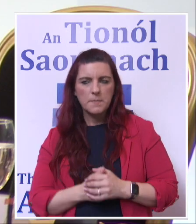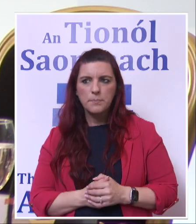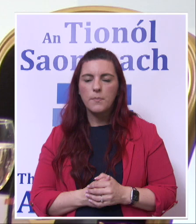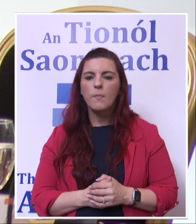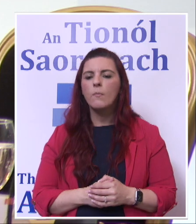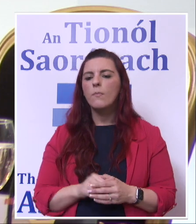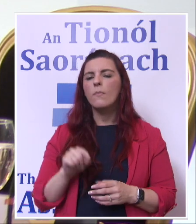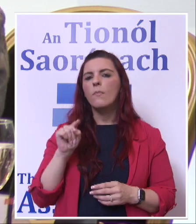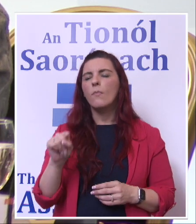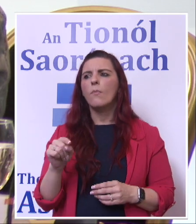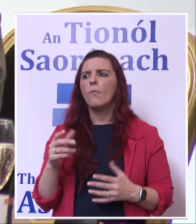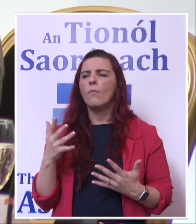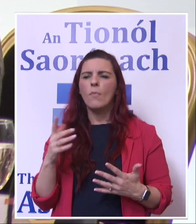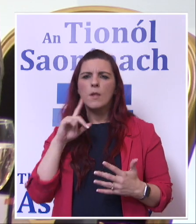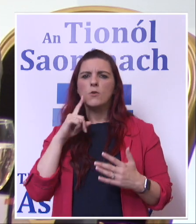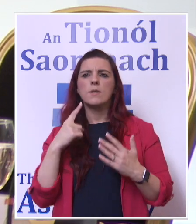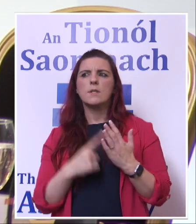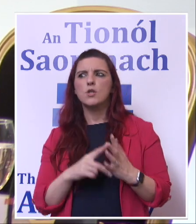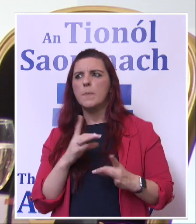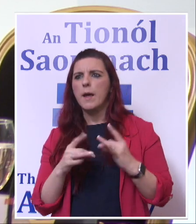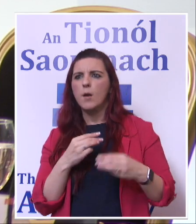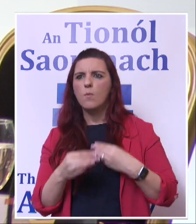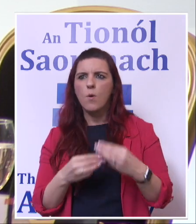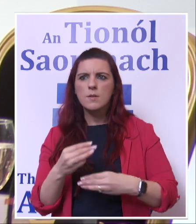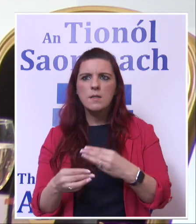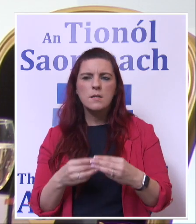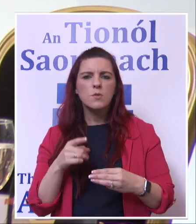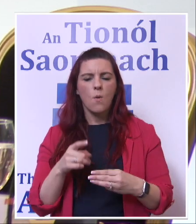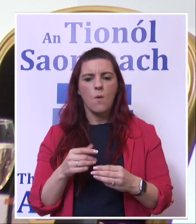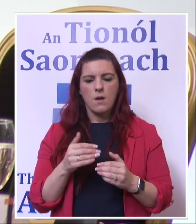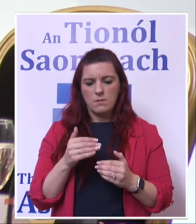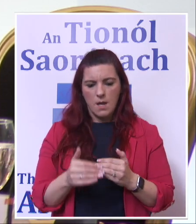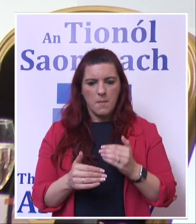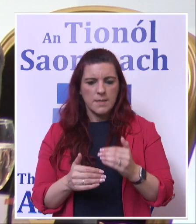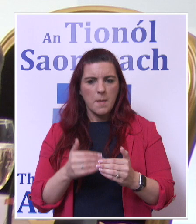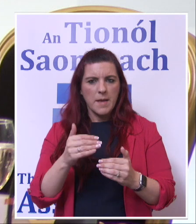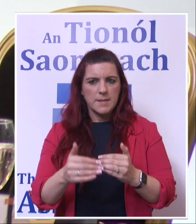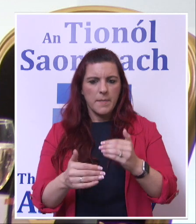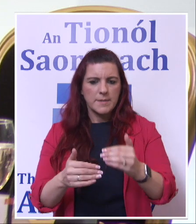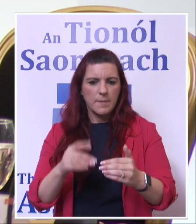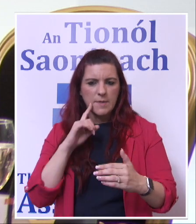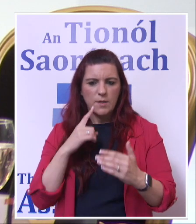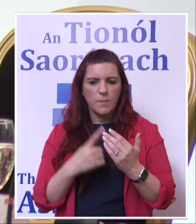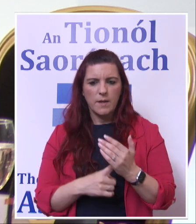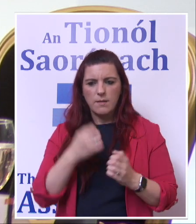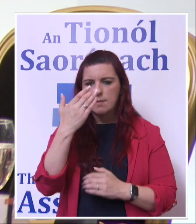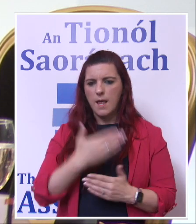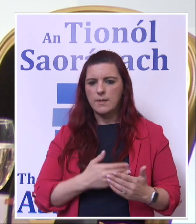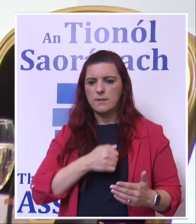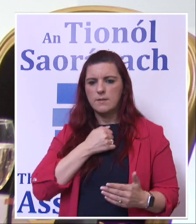The decision making, so as I say, you see step by step on the slide. I'm sorry